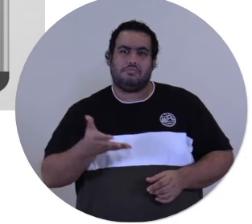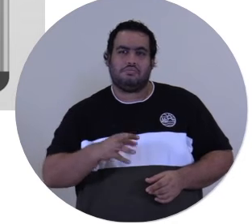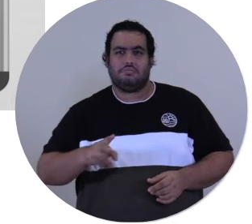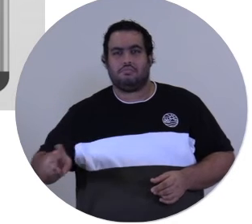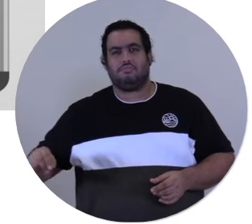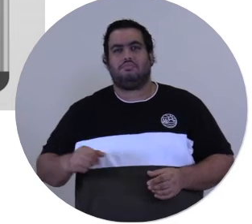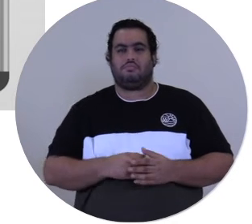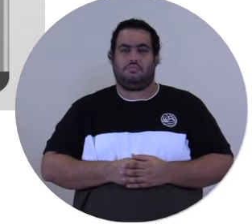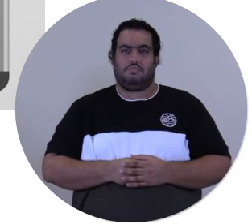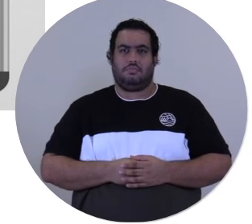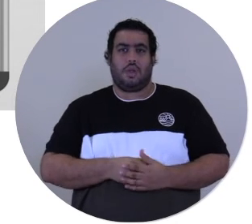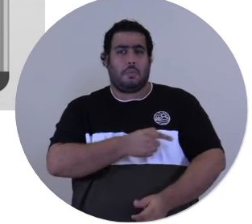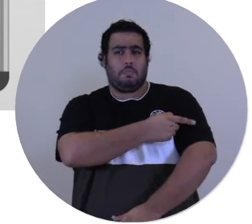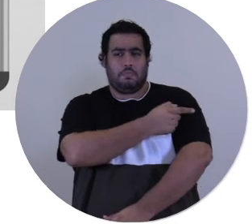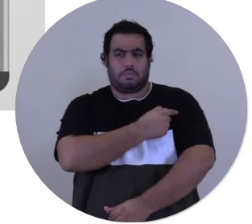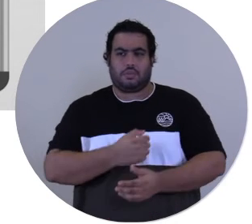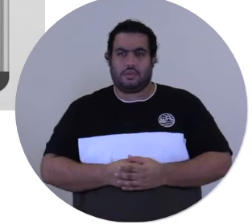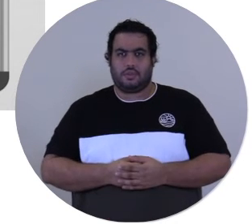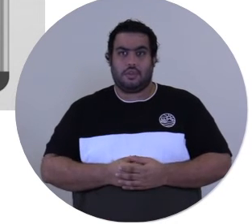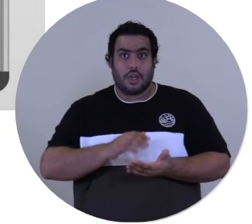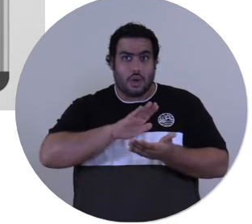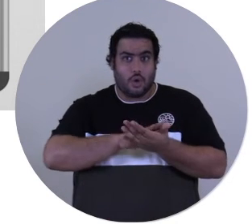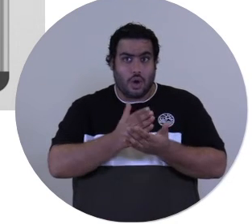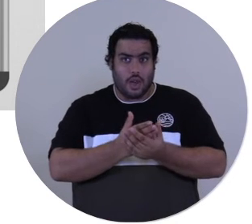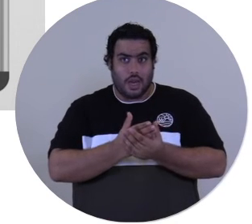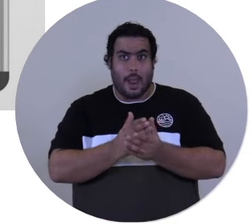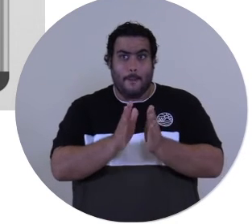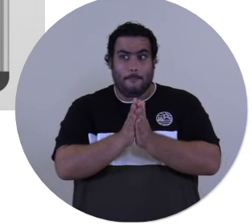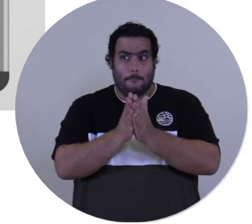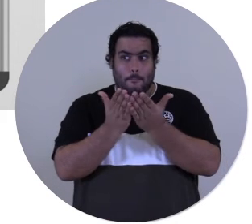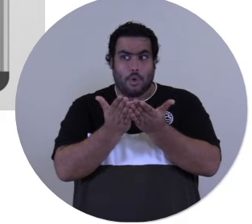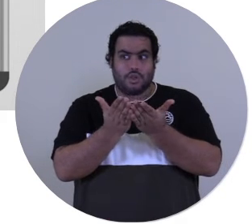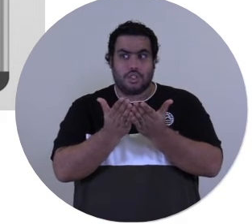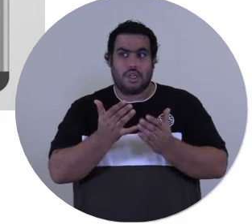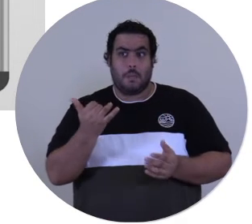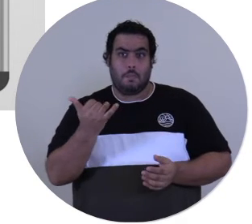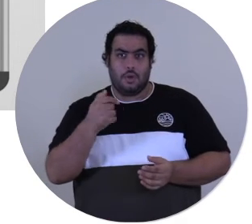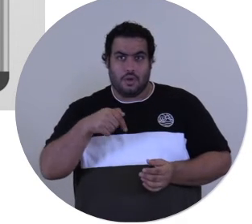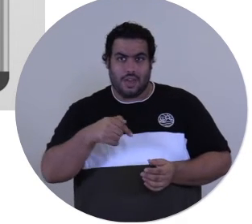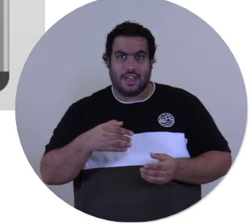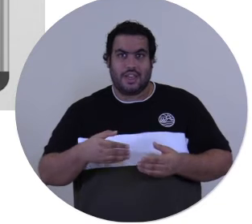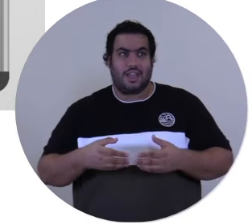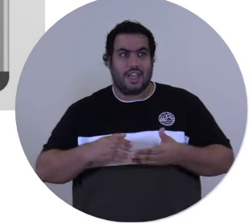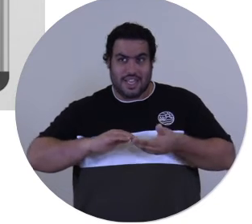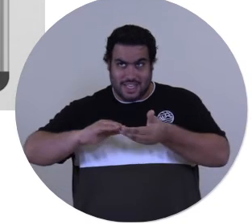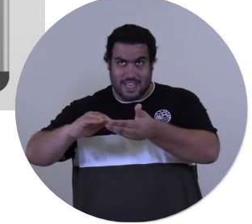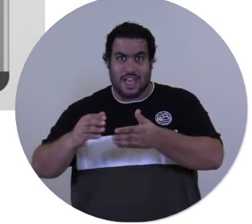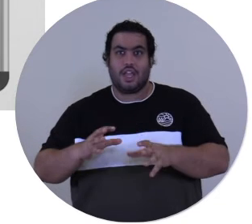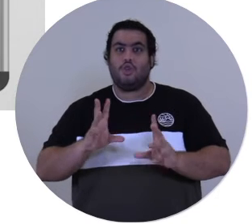cooking food. For example, cookery books offer new ways of preparing meals.